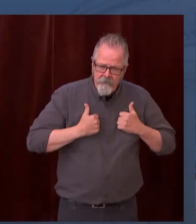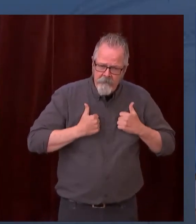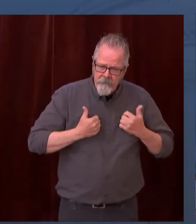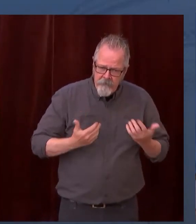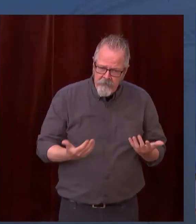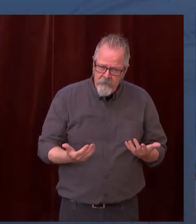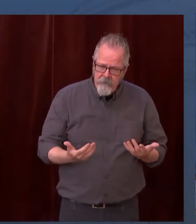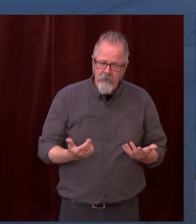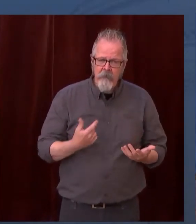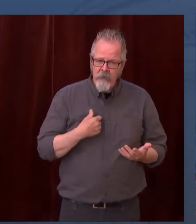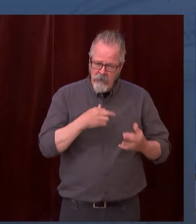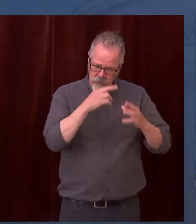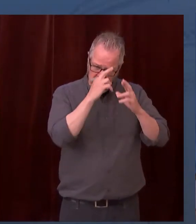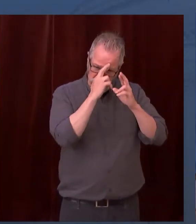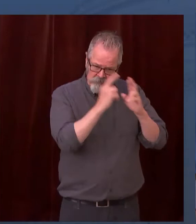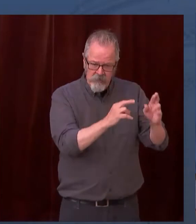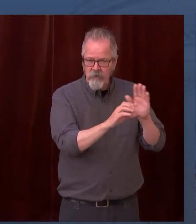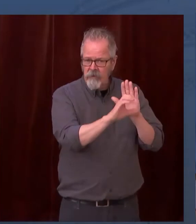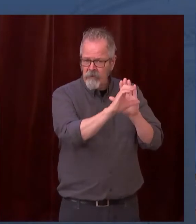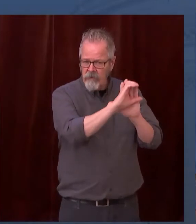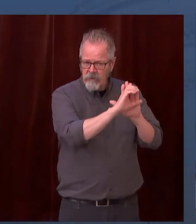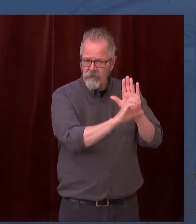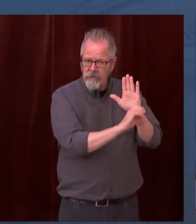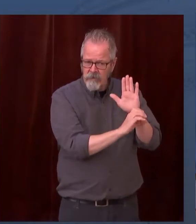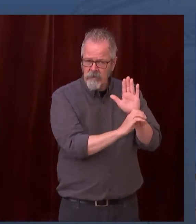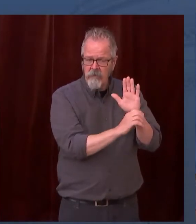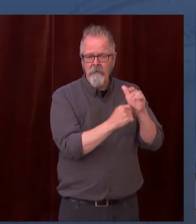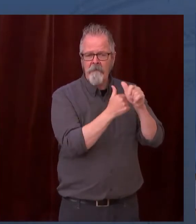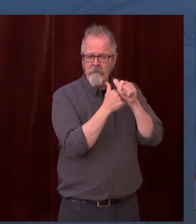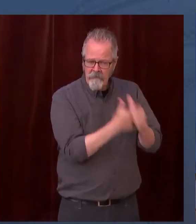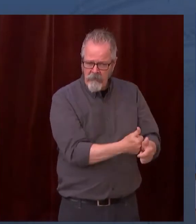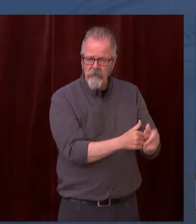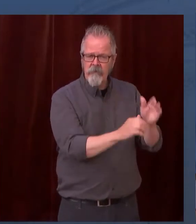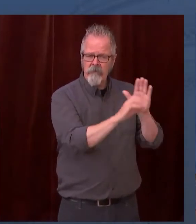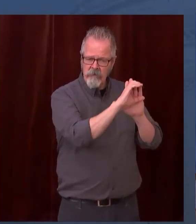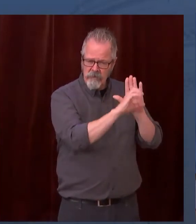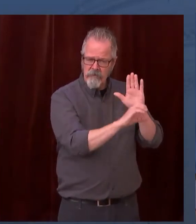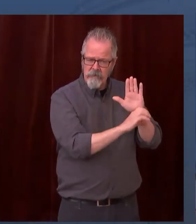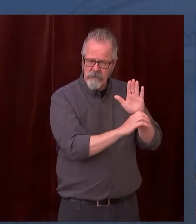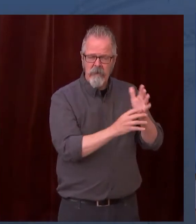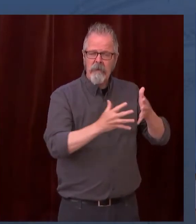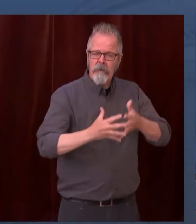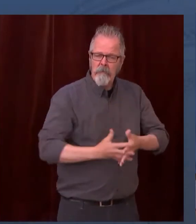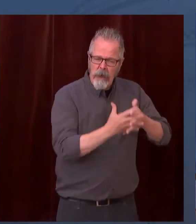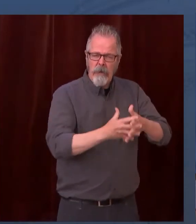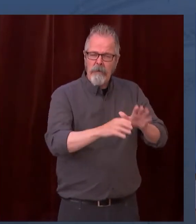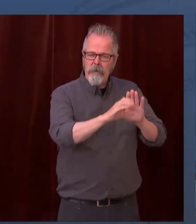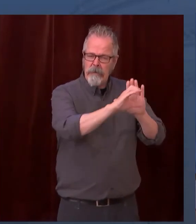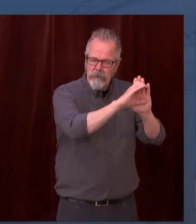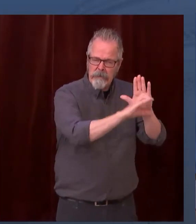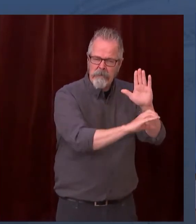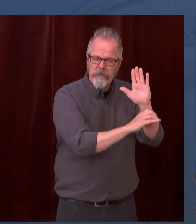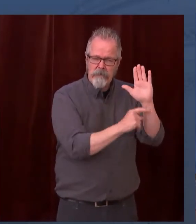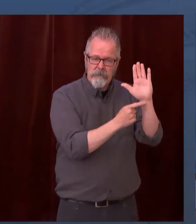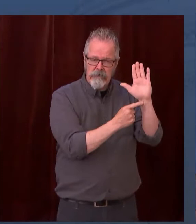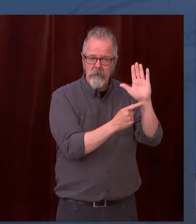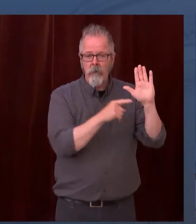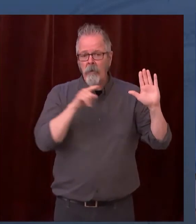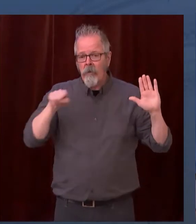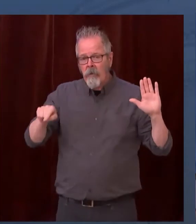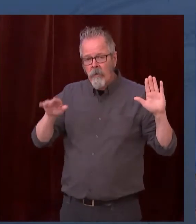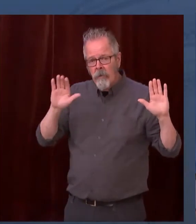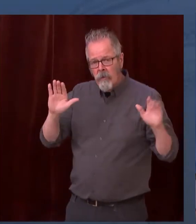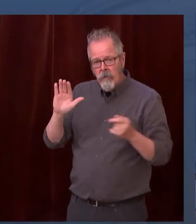Constitution, and it respects the Washington State Constitution, and it respects the oath that all of us have taken in public